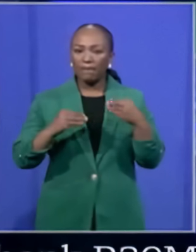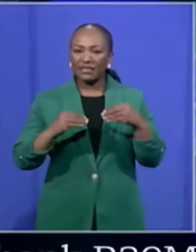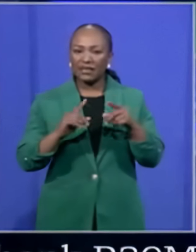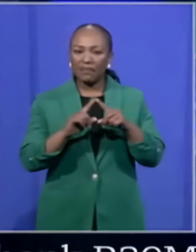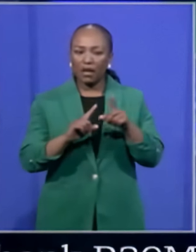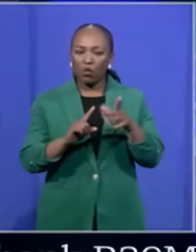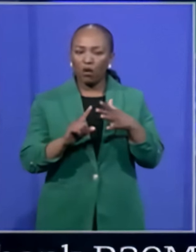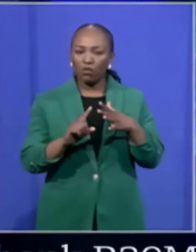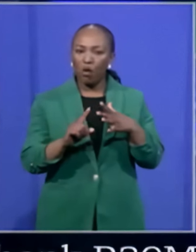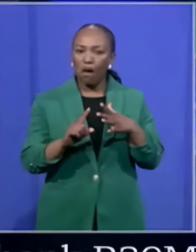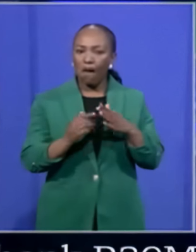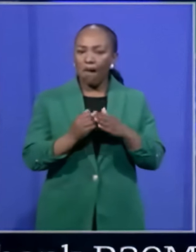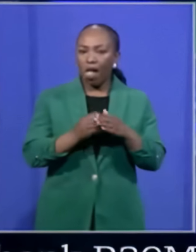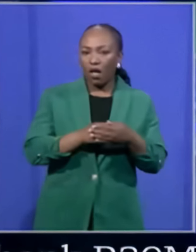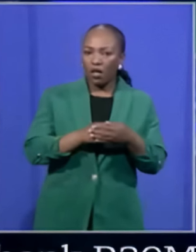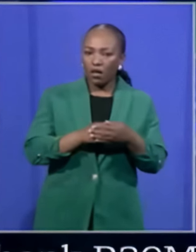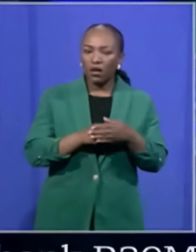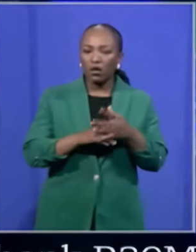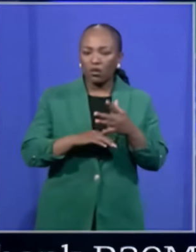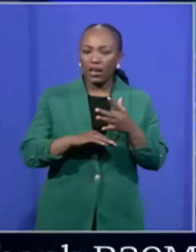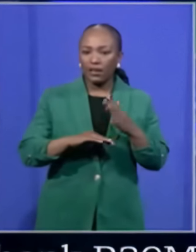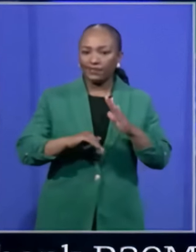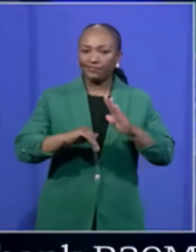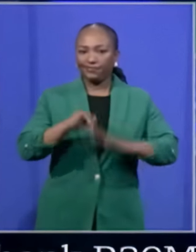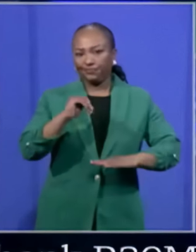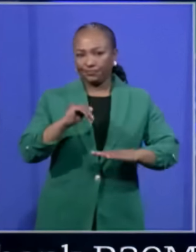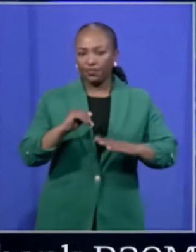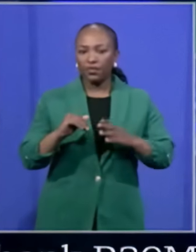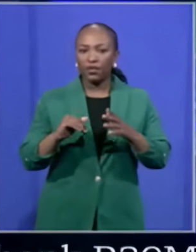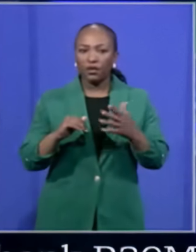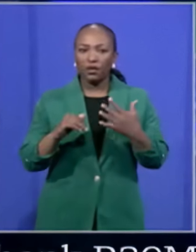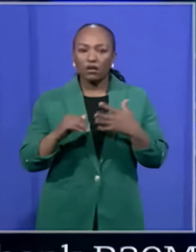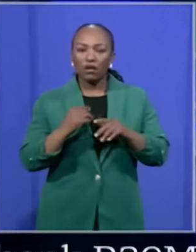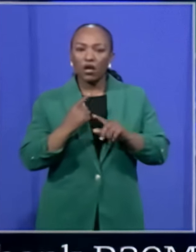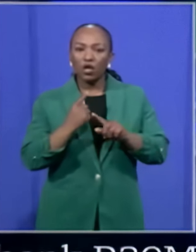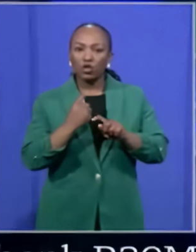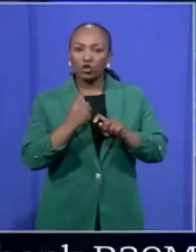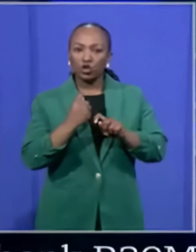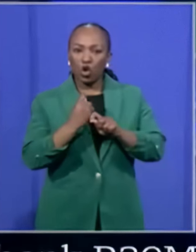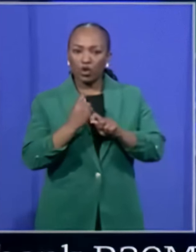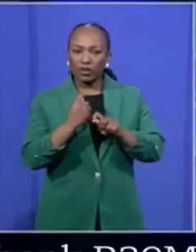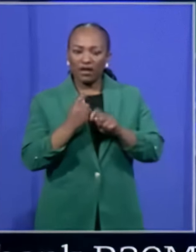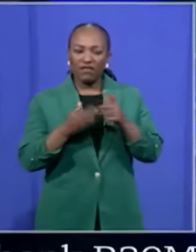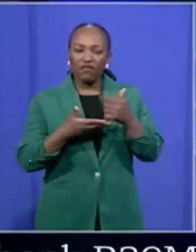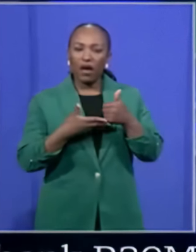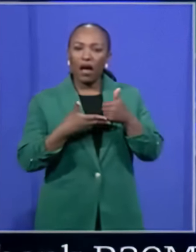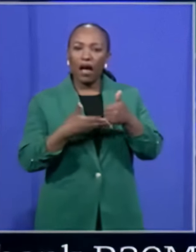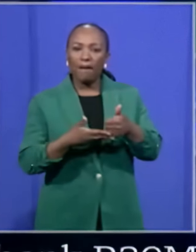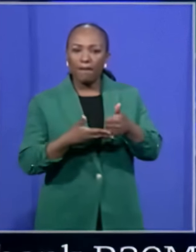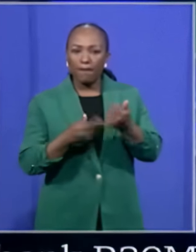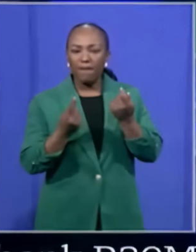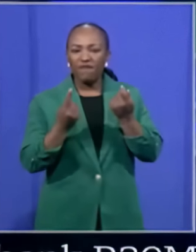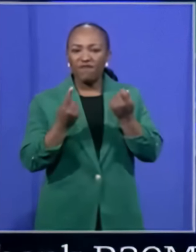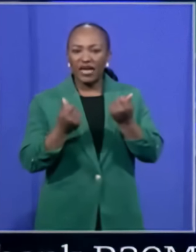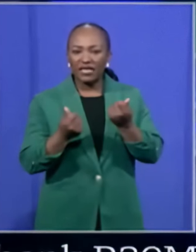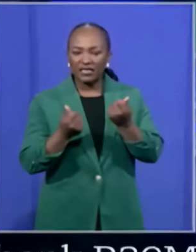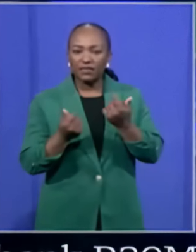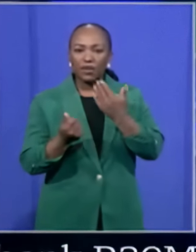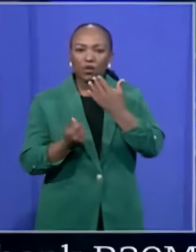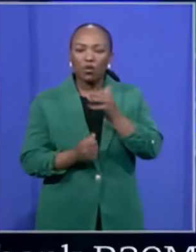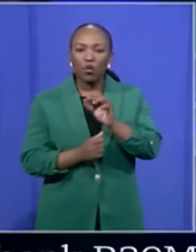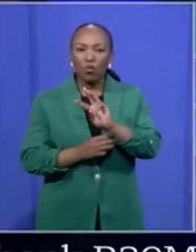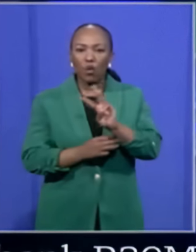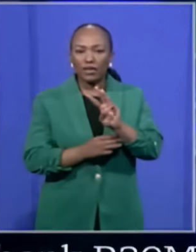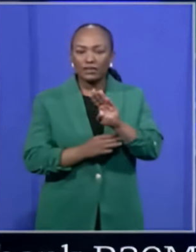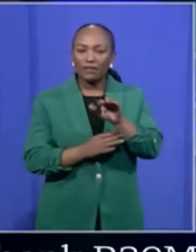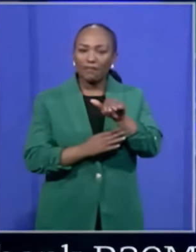tla fumanwa le wa hlolwa. Sena ke ka mora hore ditshebeletso tsa dithuso tsa ditjhelete tsa Toyota di hanele ditshebeletso tsa dithuso tsa ditjhelete tsa West Bank